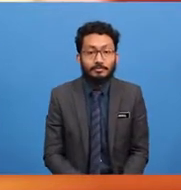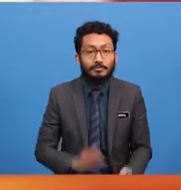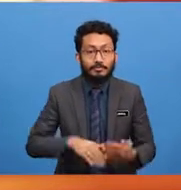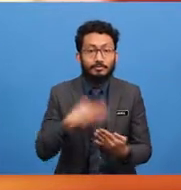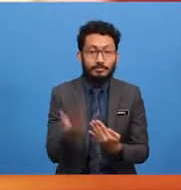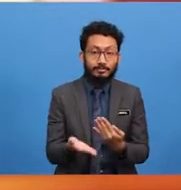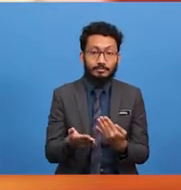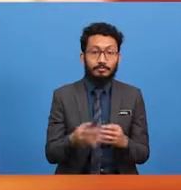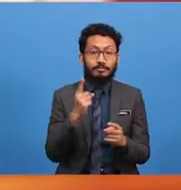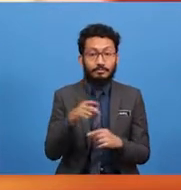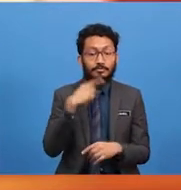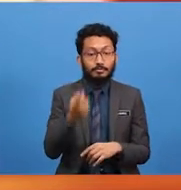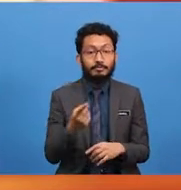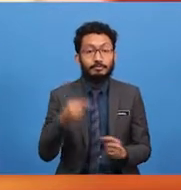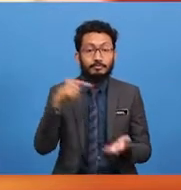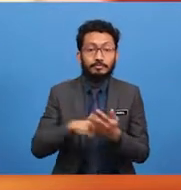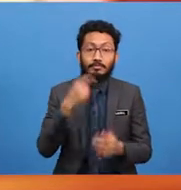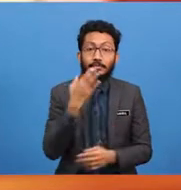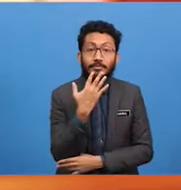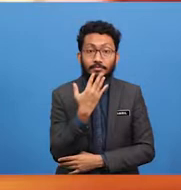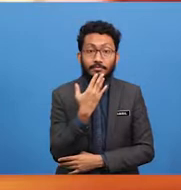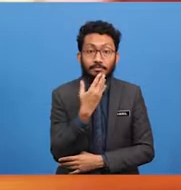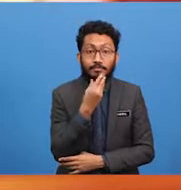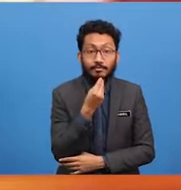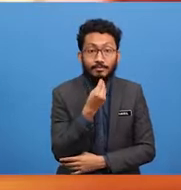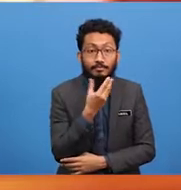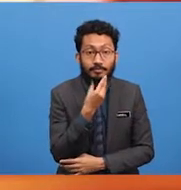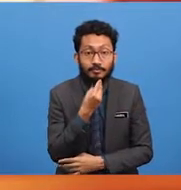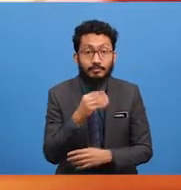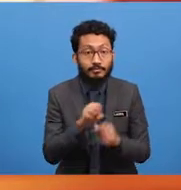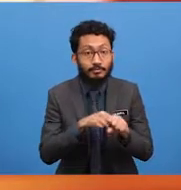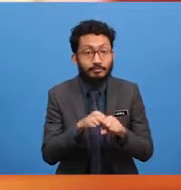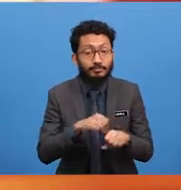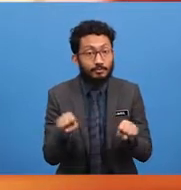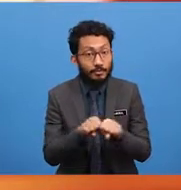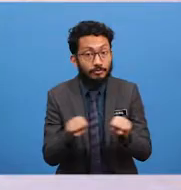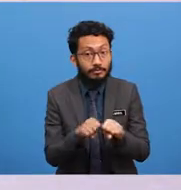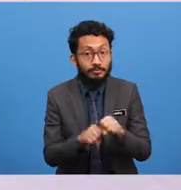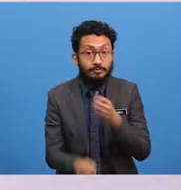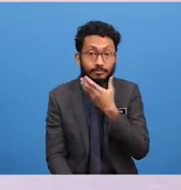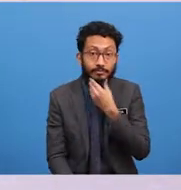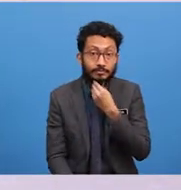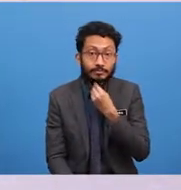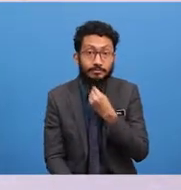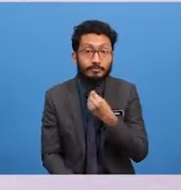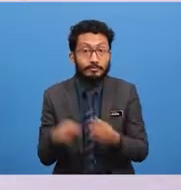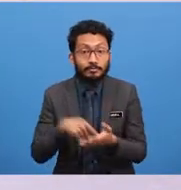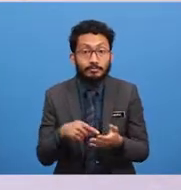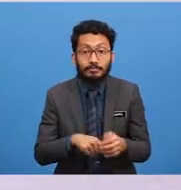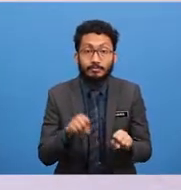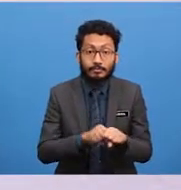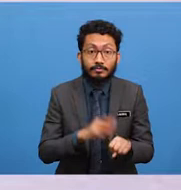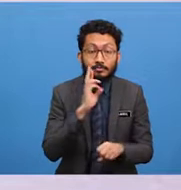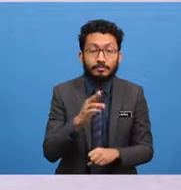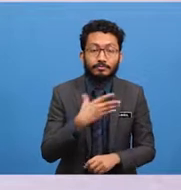Next, can you tell me the color of the socks and shoes? These socks